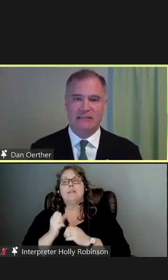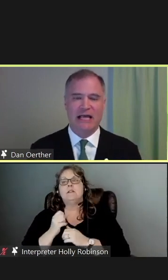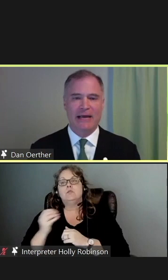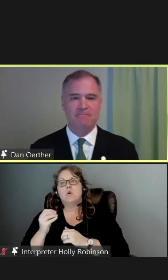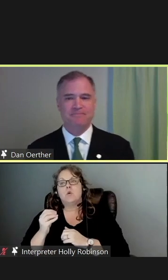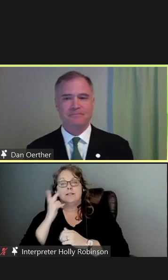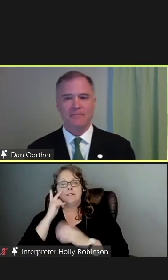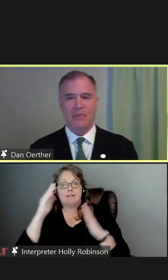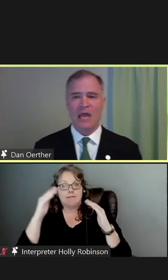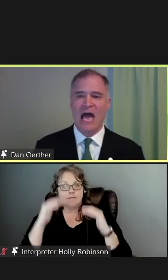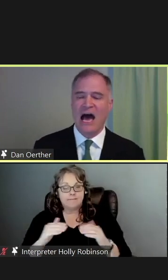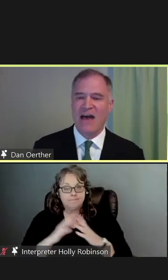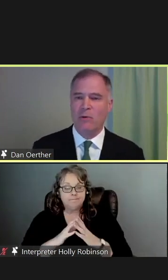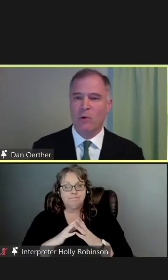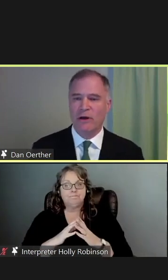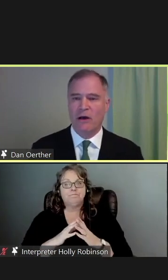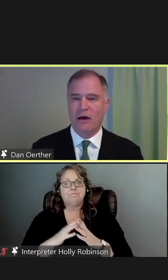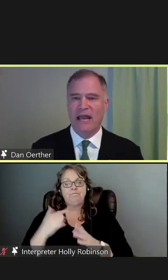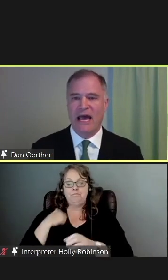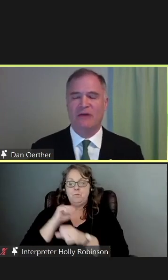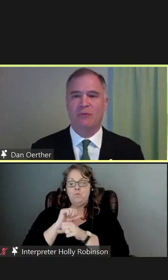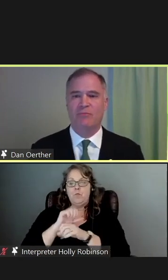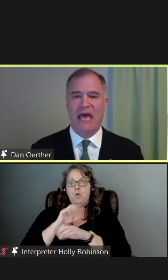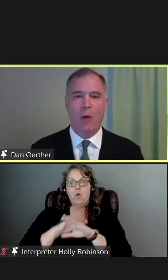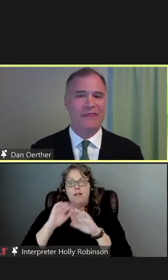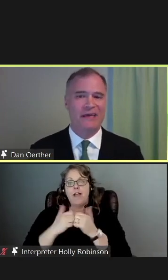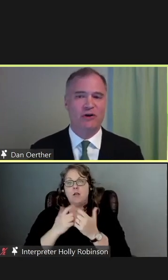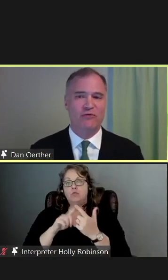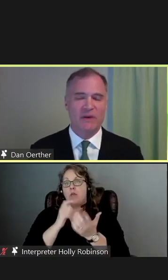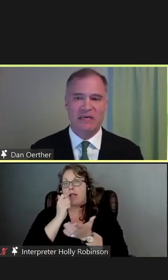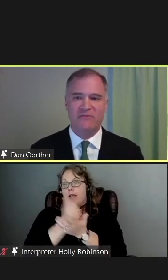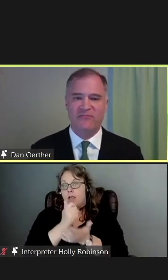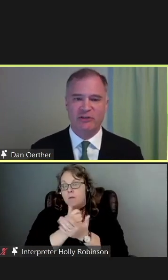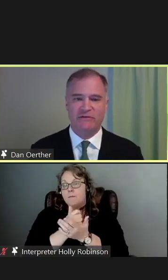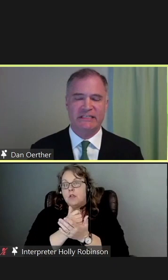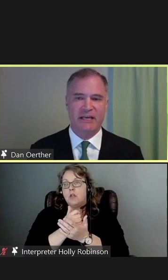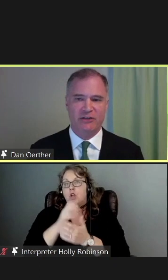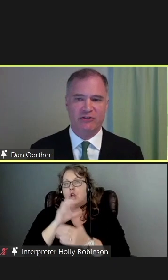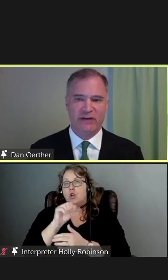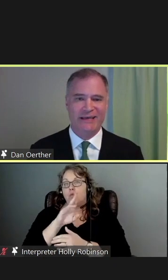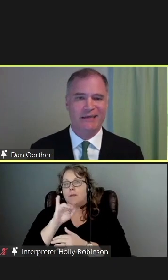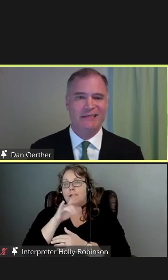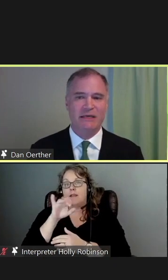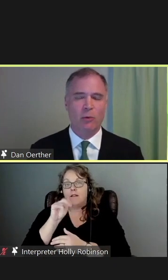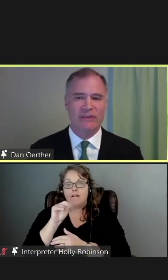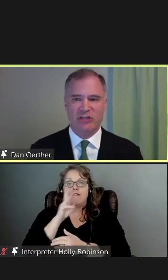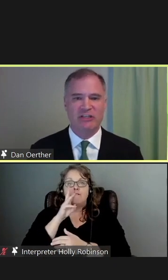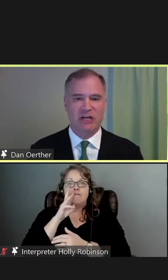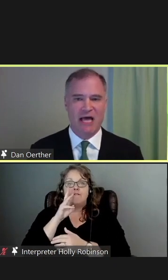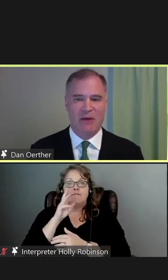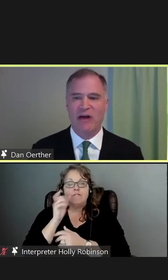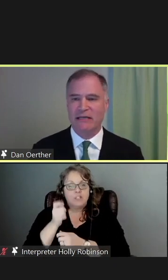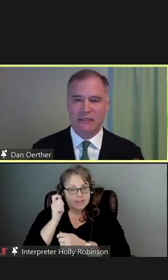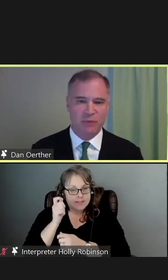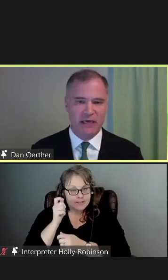next slide, I've been working on how to help the Caribbean fisheries industry deal with the changing